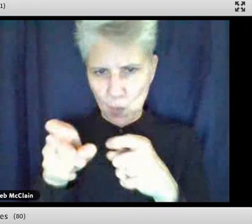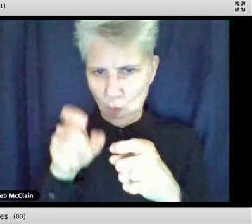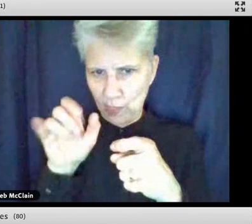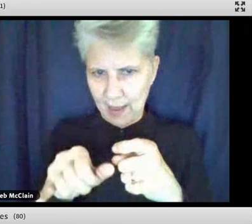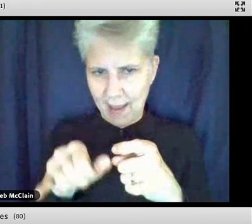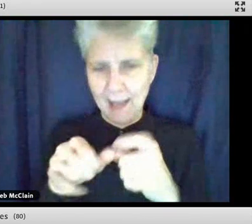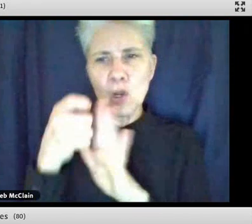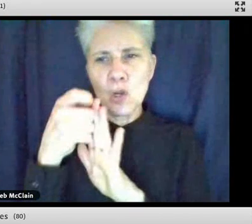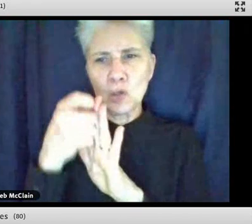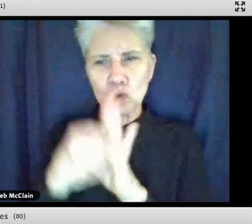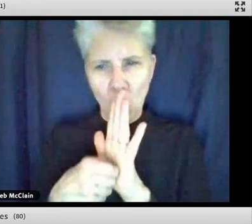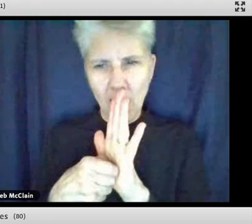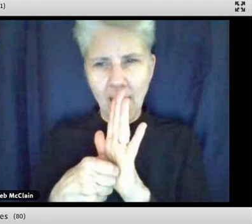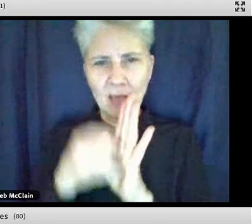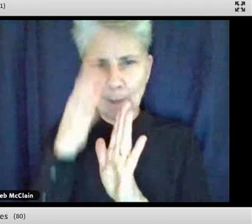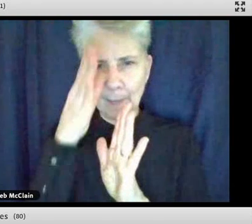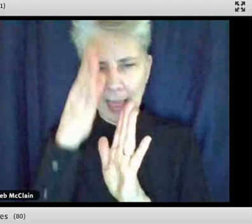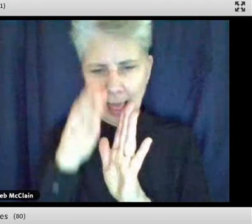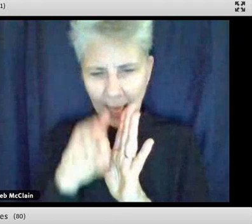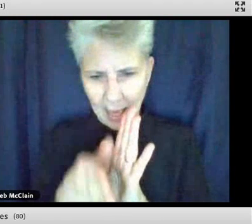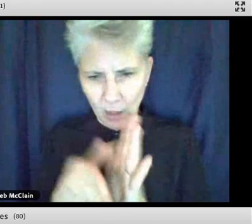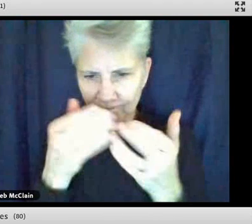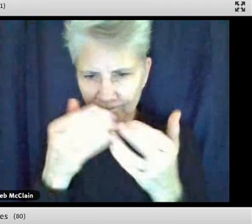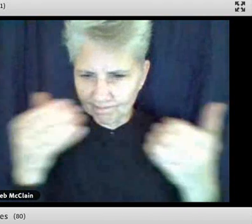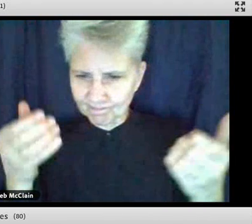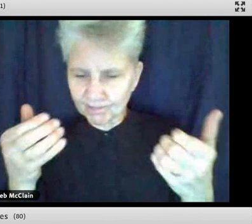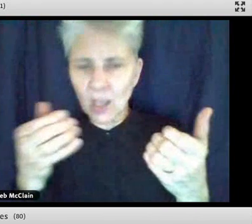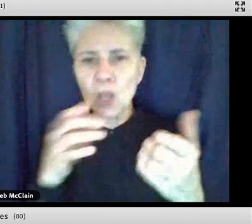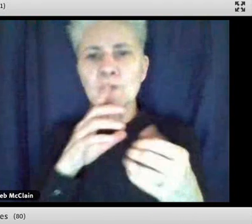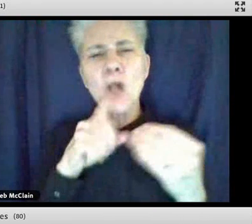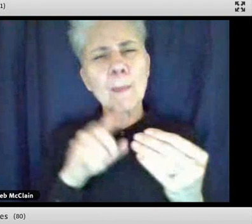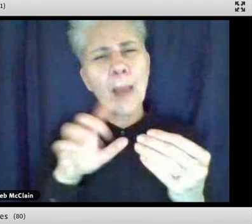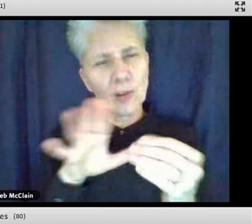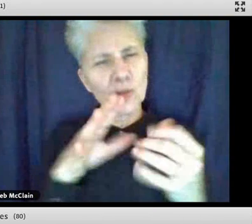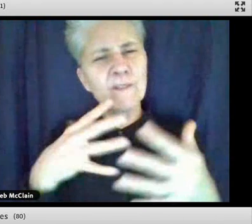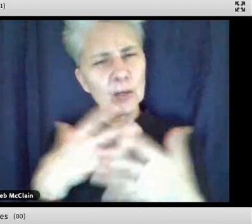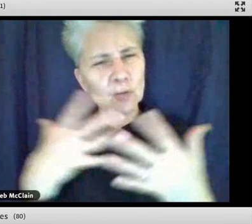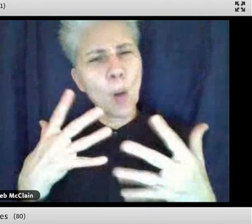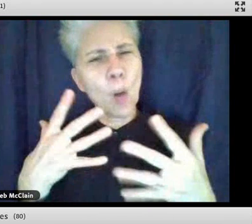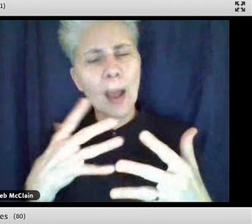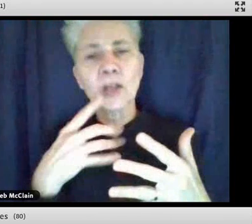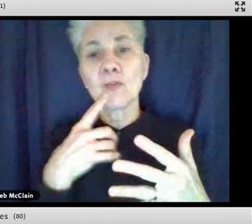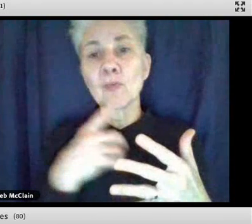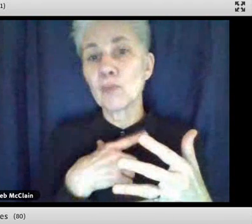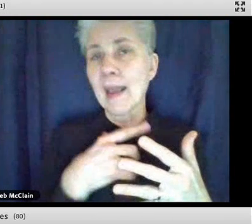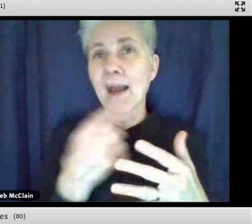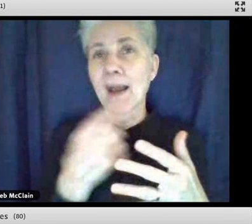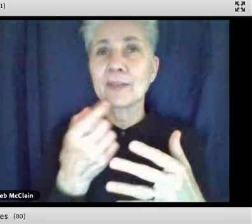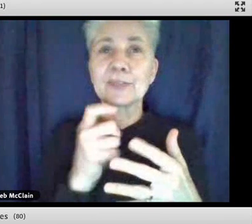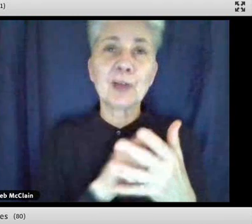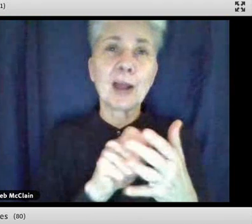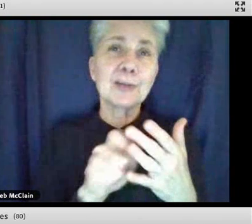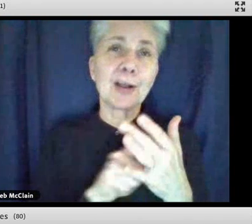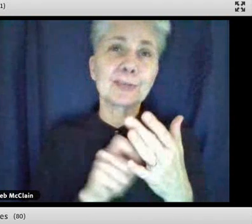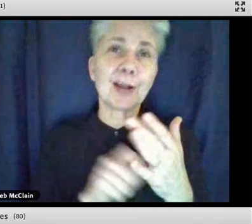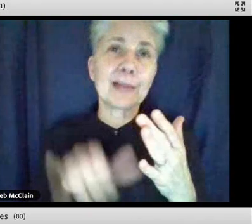draw a line down the middle. And you've already talked about a lot of your fears, and you may have scratched those on the scratch sheet of